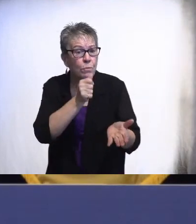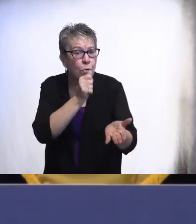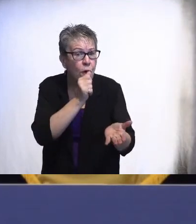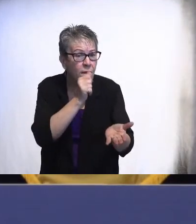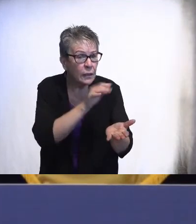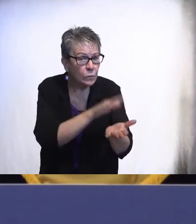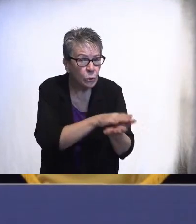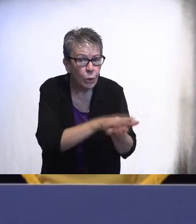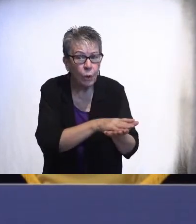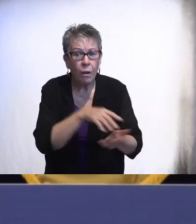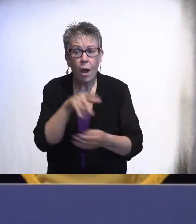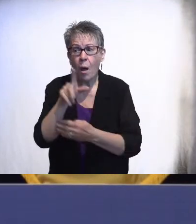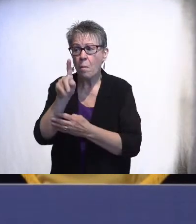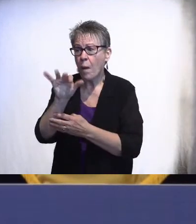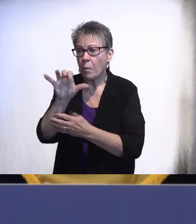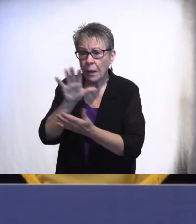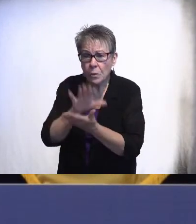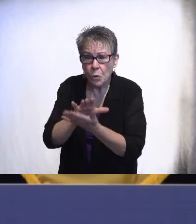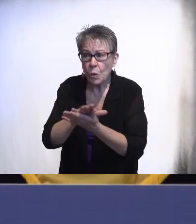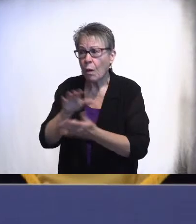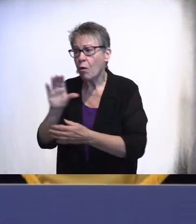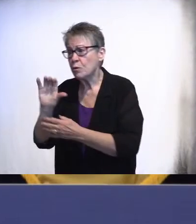all reading from the same set of facts.